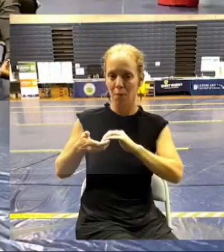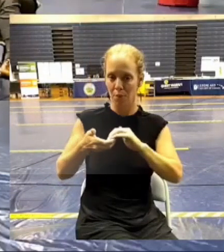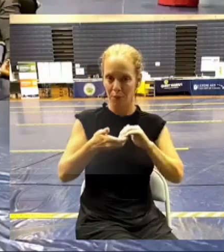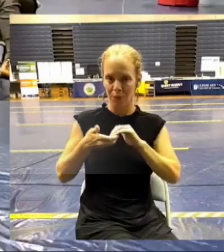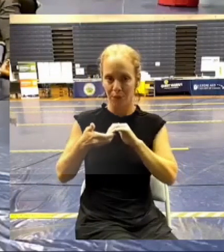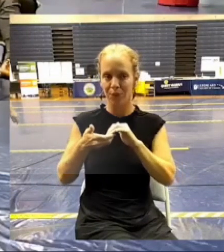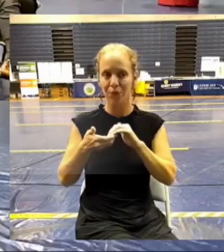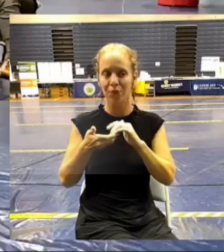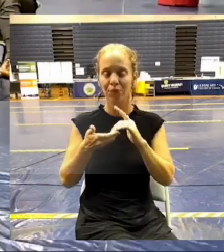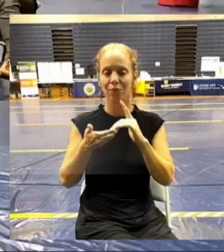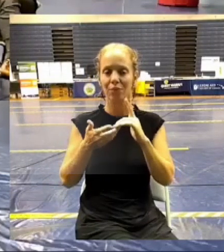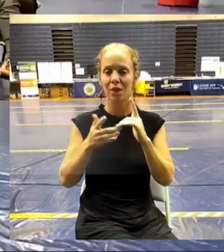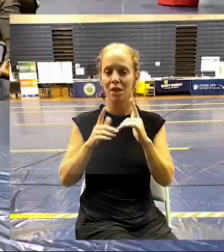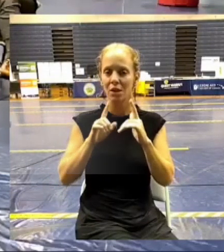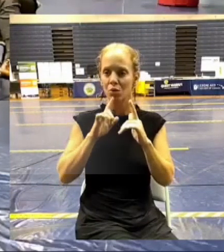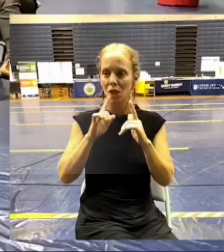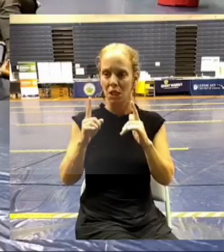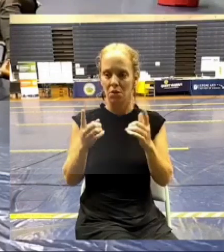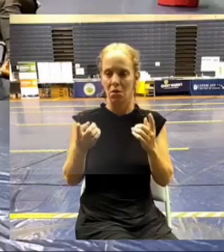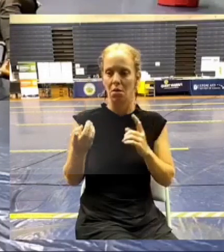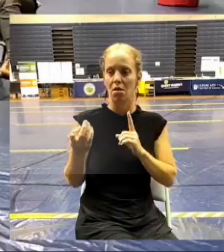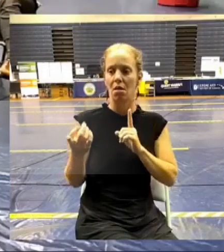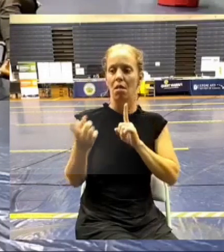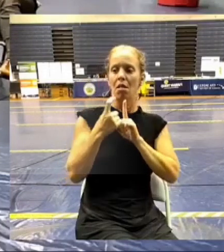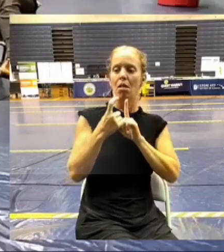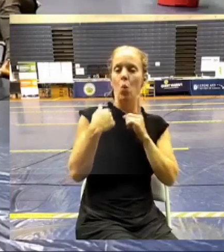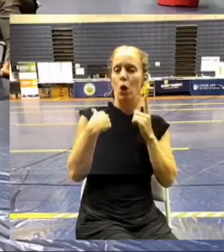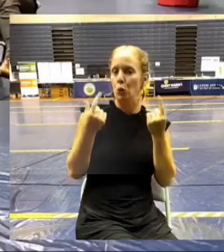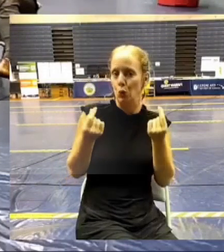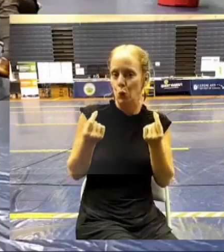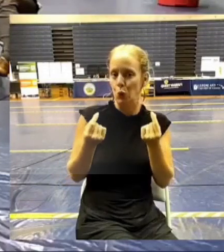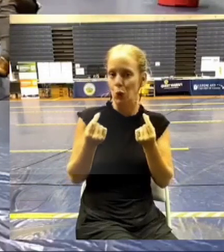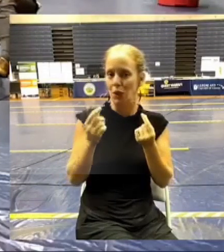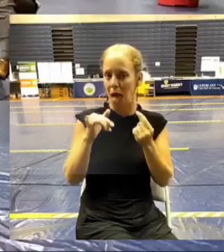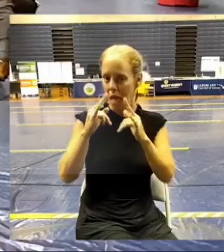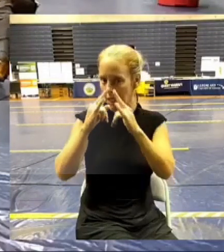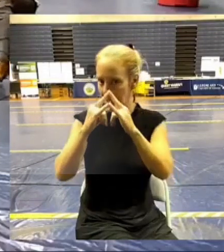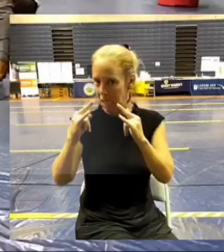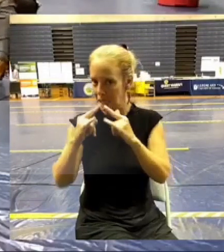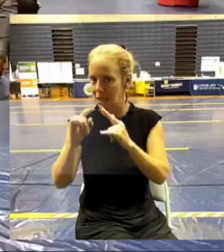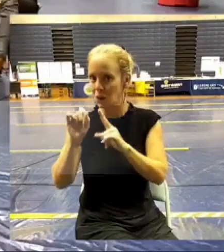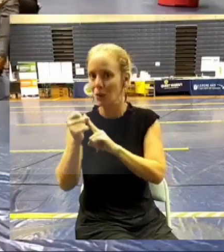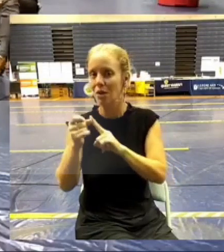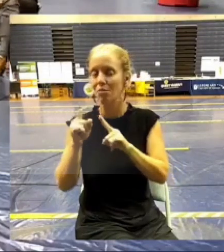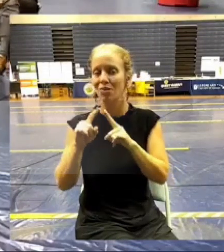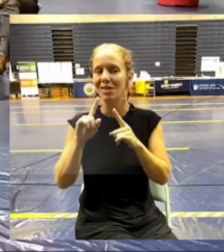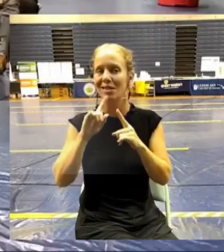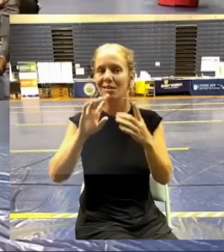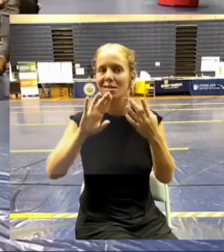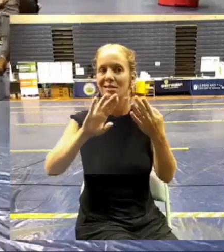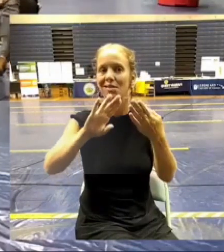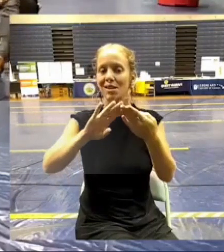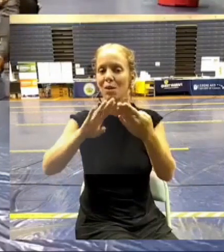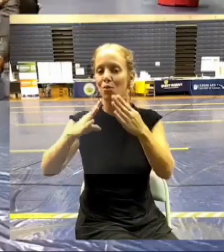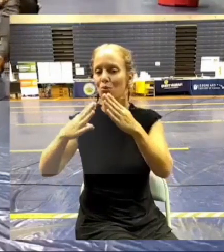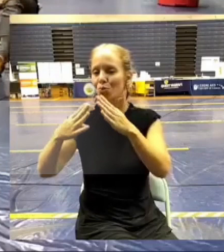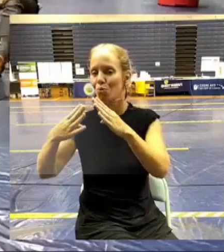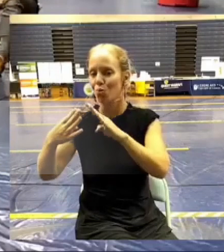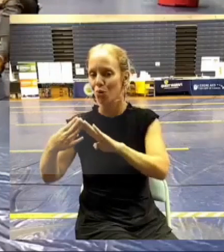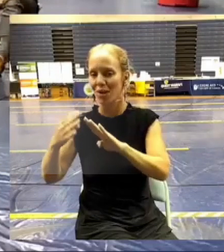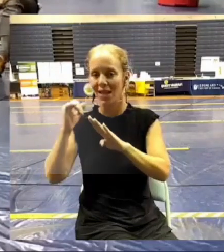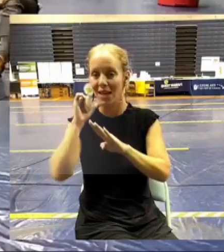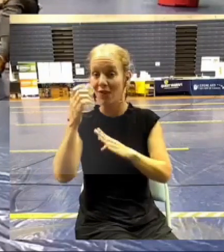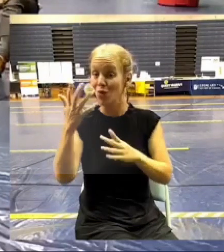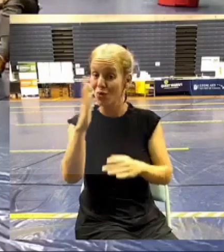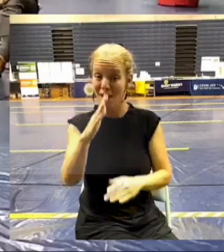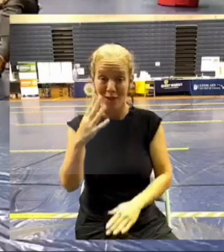department, they're all put on the spot about what to do. Because again, the community, a lot of you